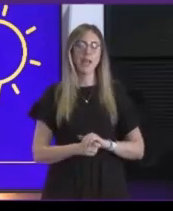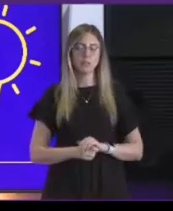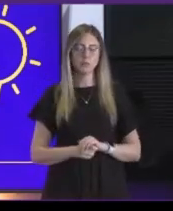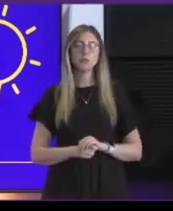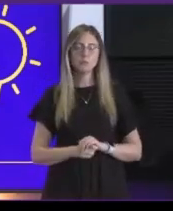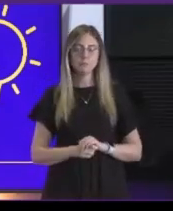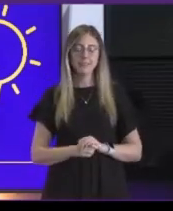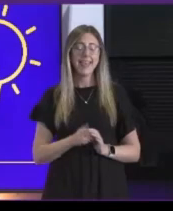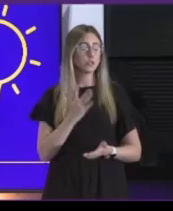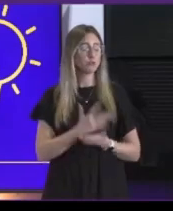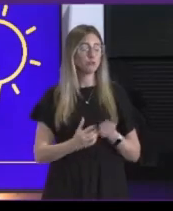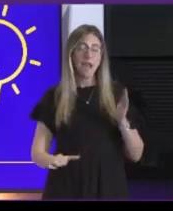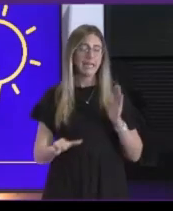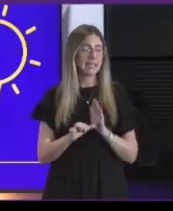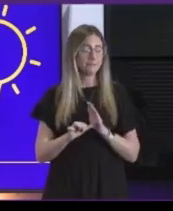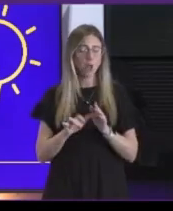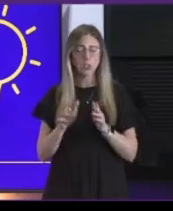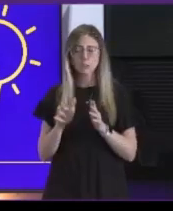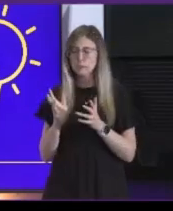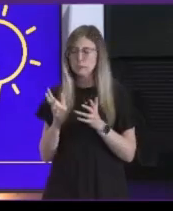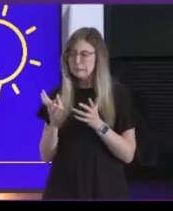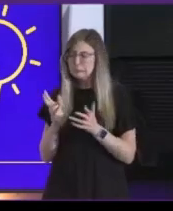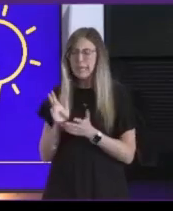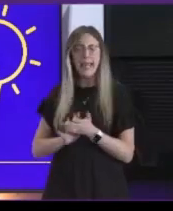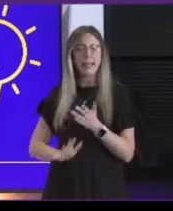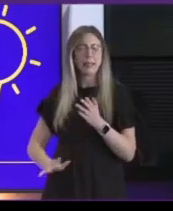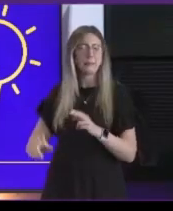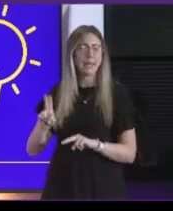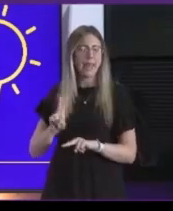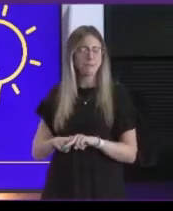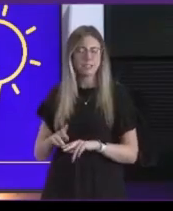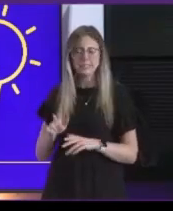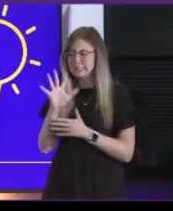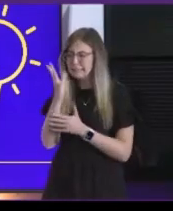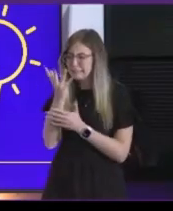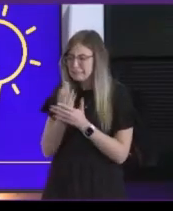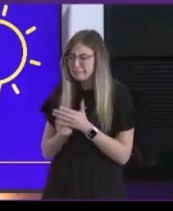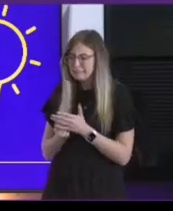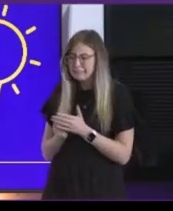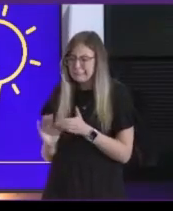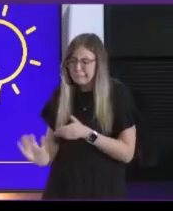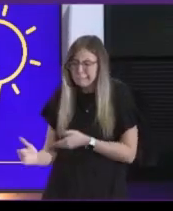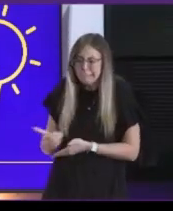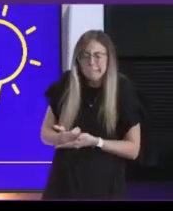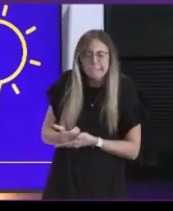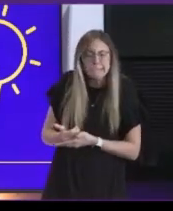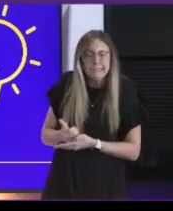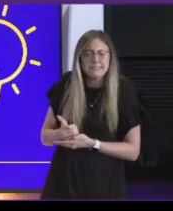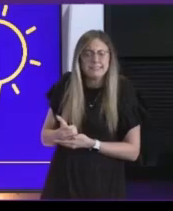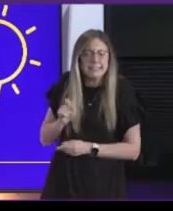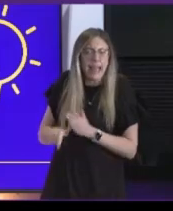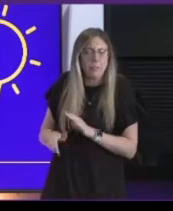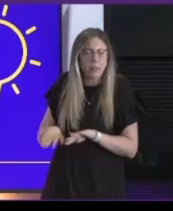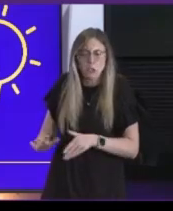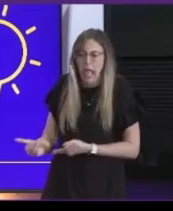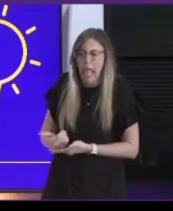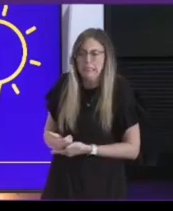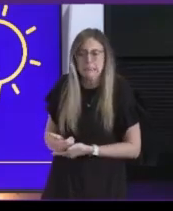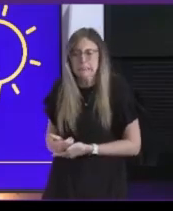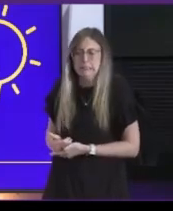minds of parents who are cocooning their child with a disability because they